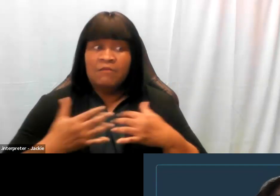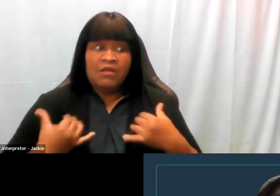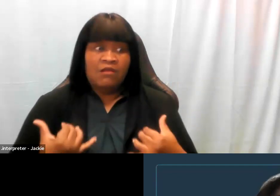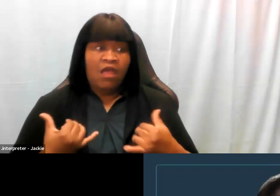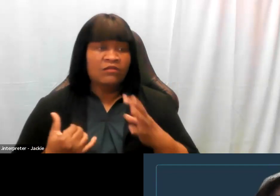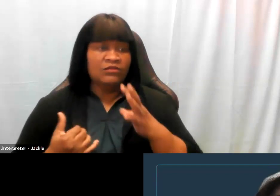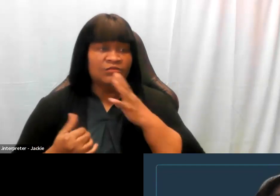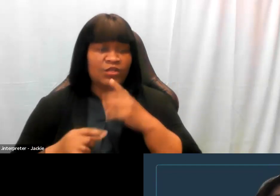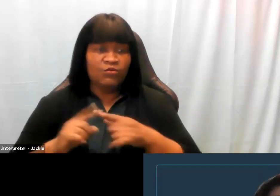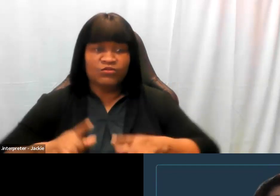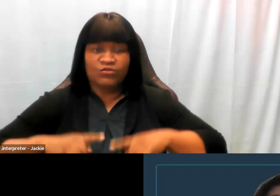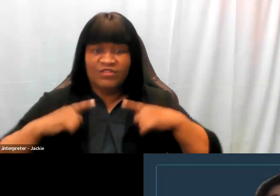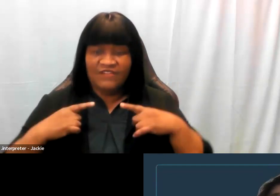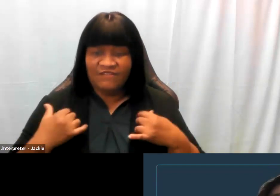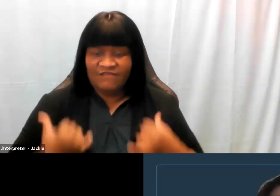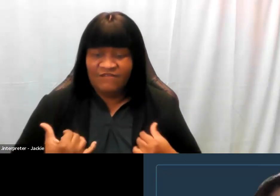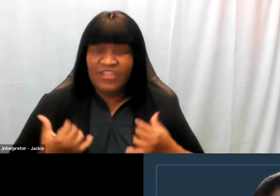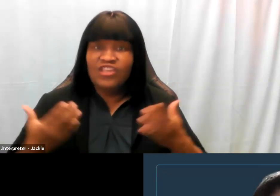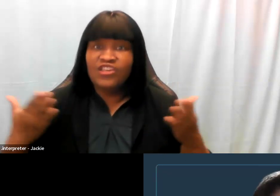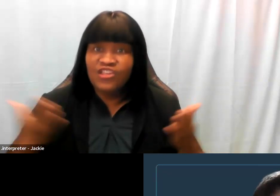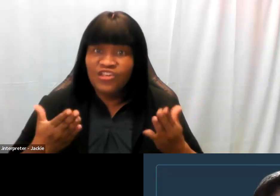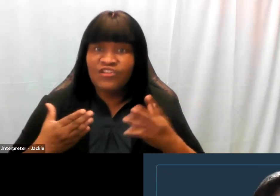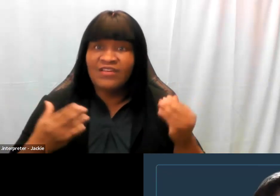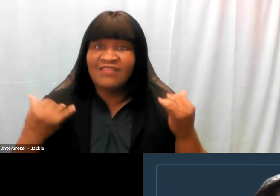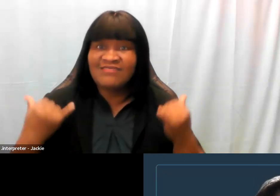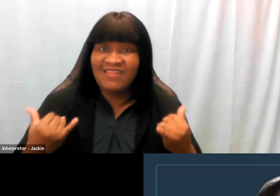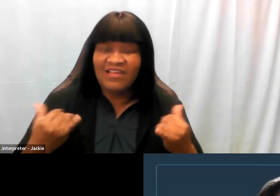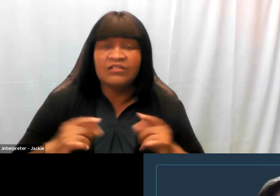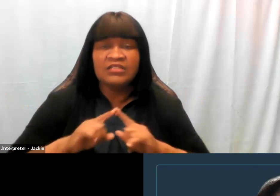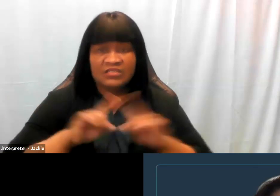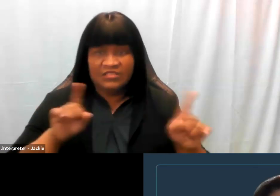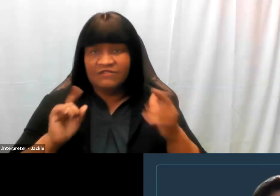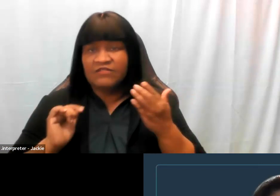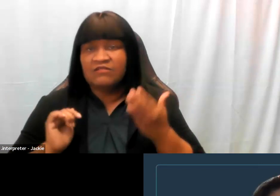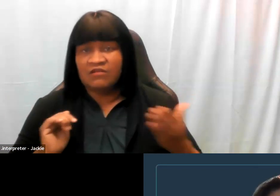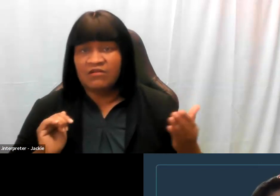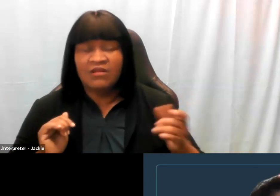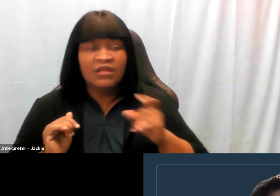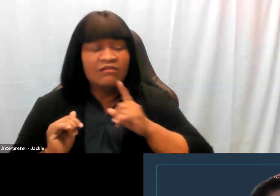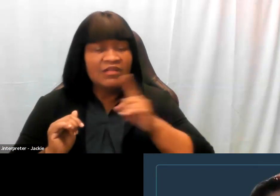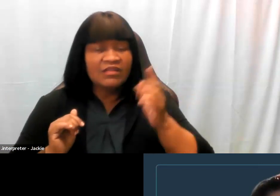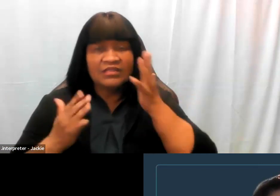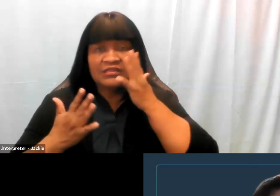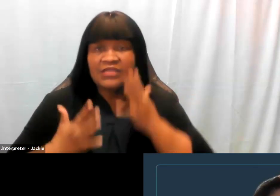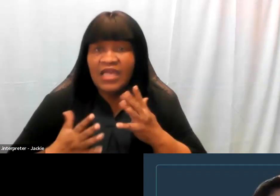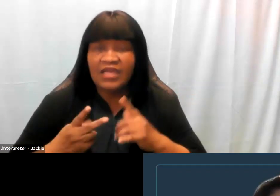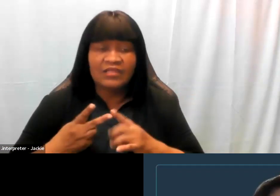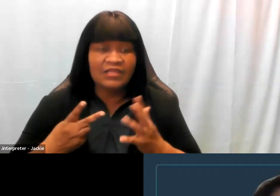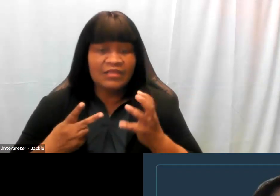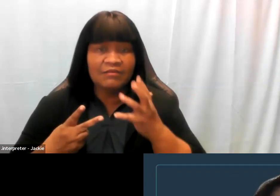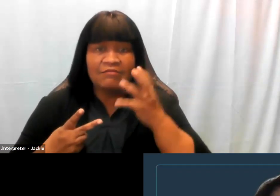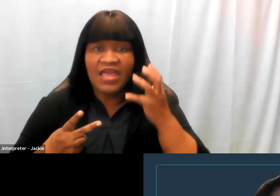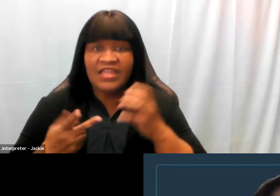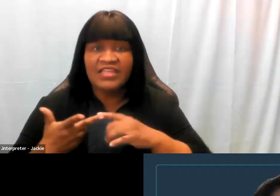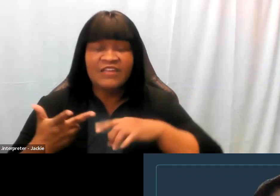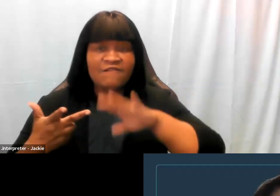are living through in the here and now is a different ballgame. And it has been saddening, maddening, frustrating to me to